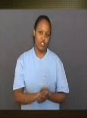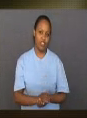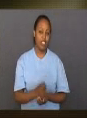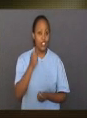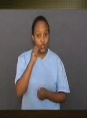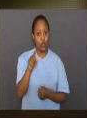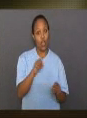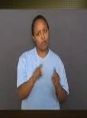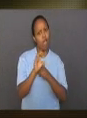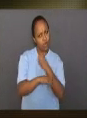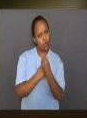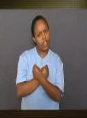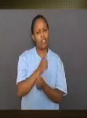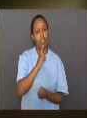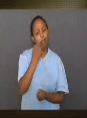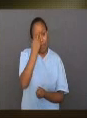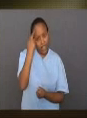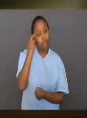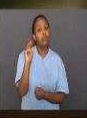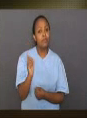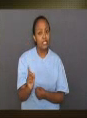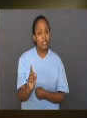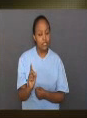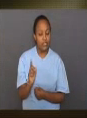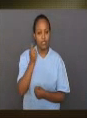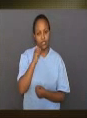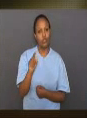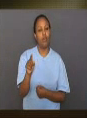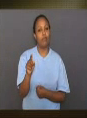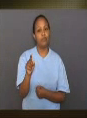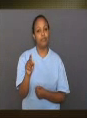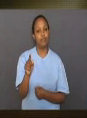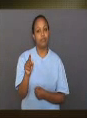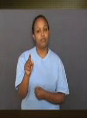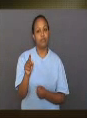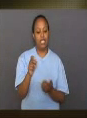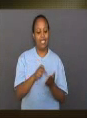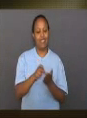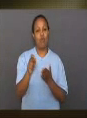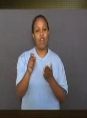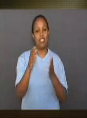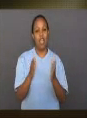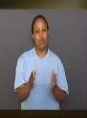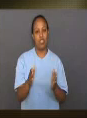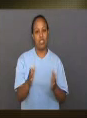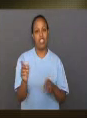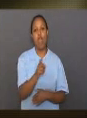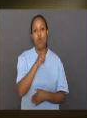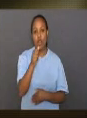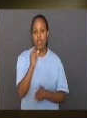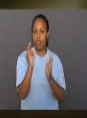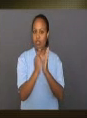She was a patriot because she stood up against undemocratic laws